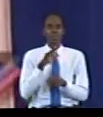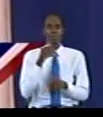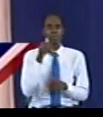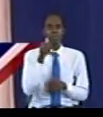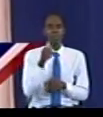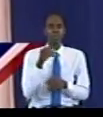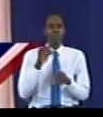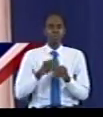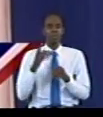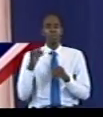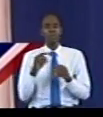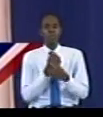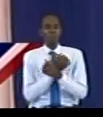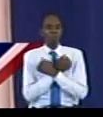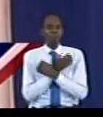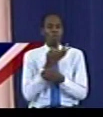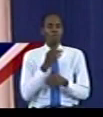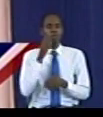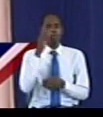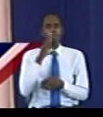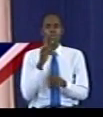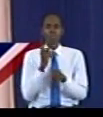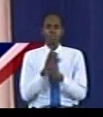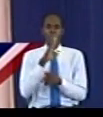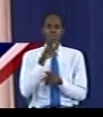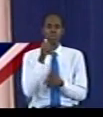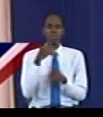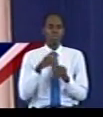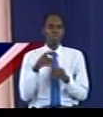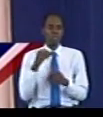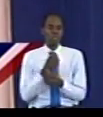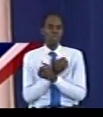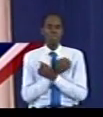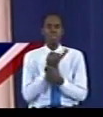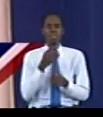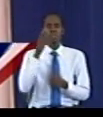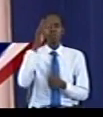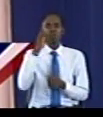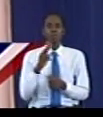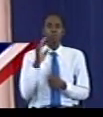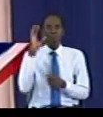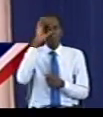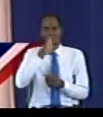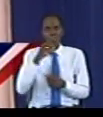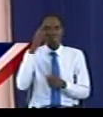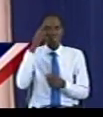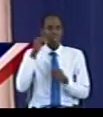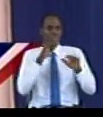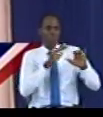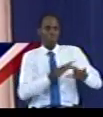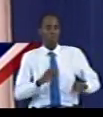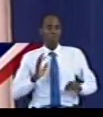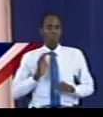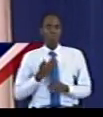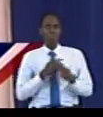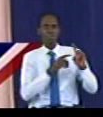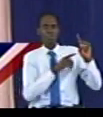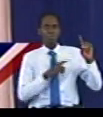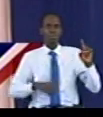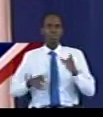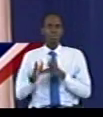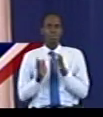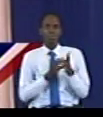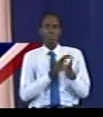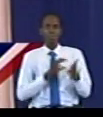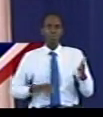in the love of God. Keep yourselves in the love of God, looking for the mercy of our Lord Jesus Christ unto eternal